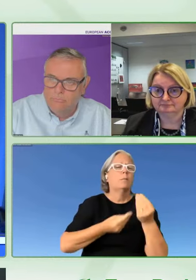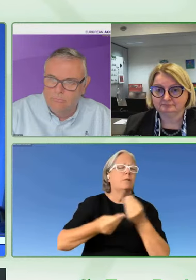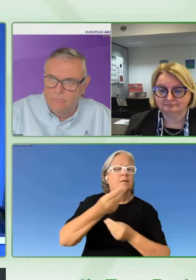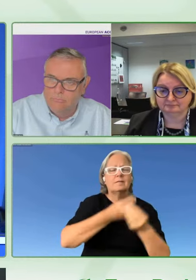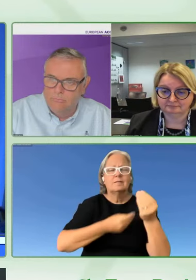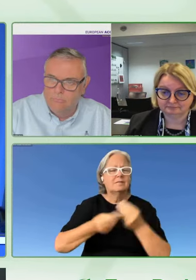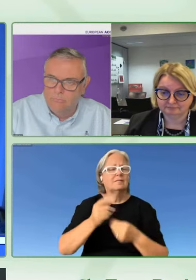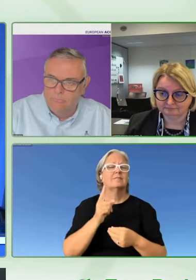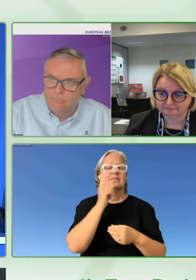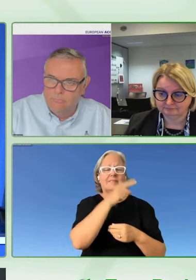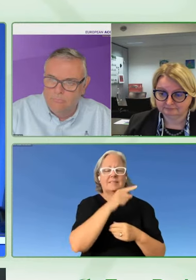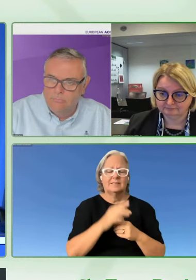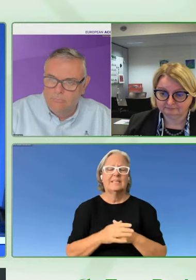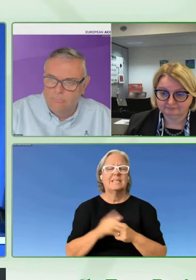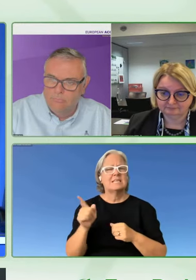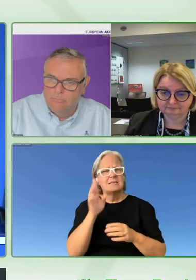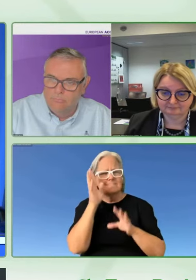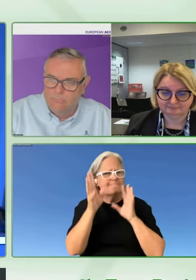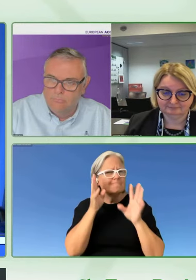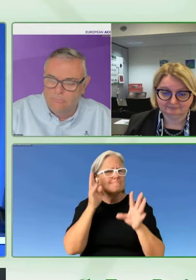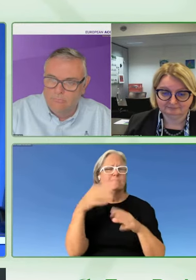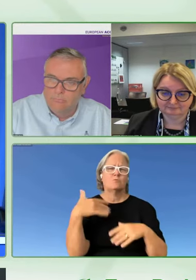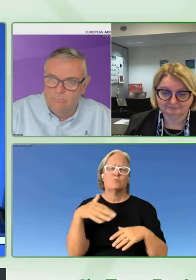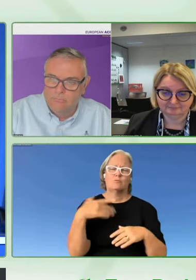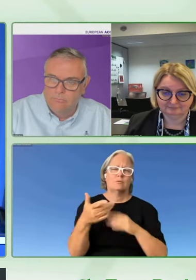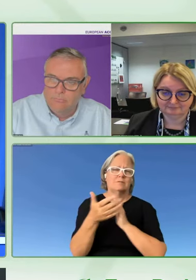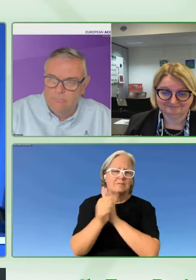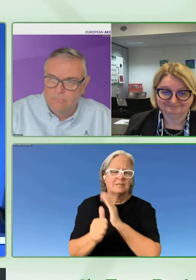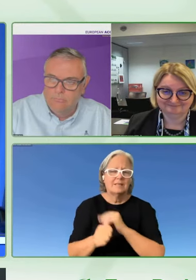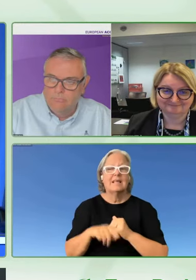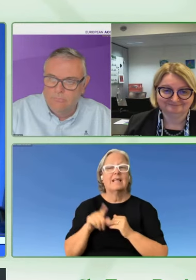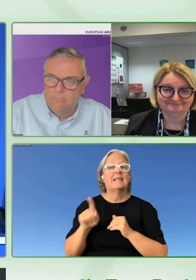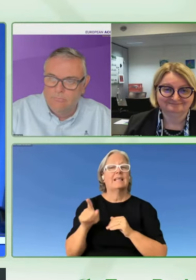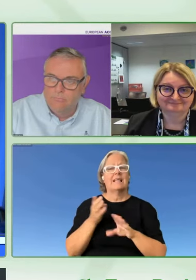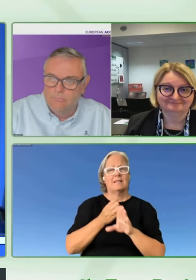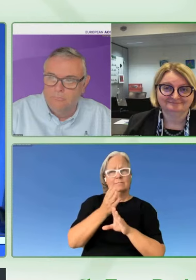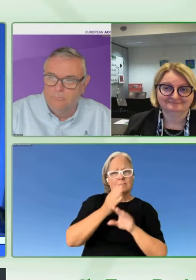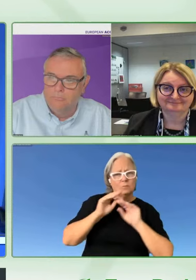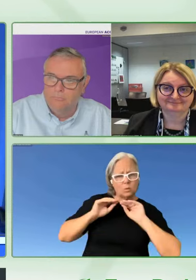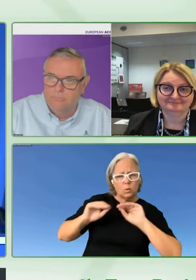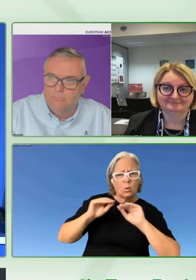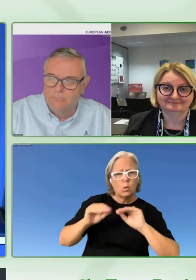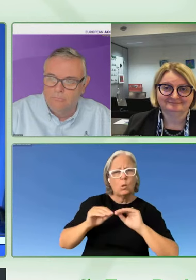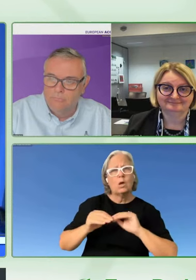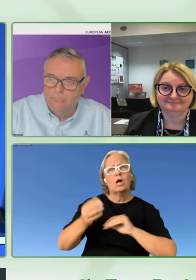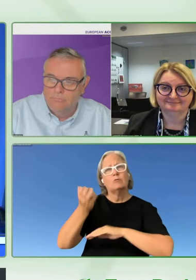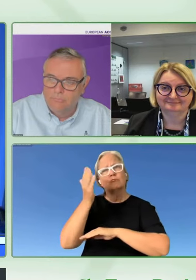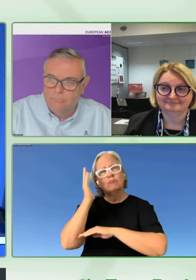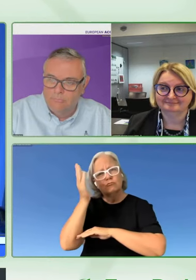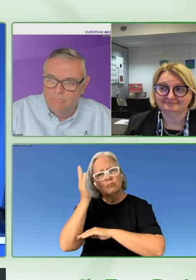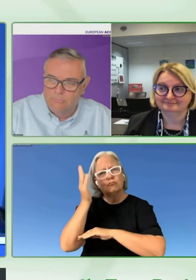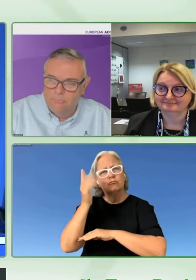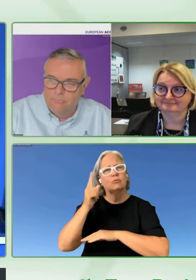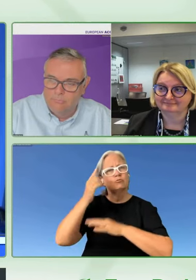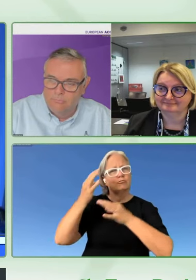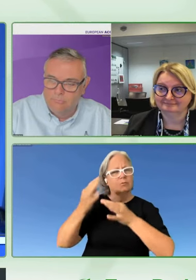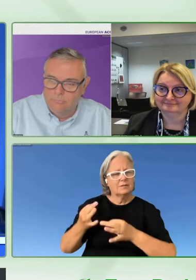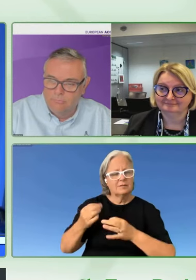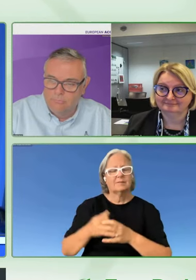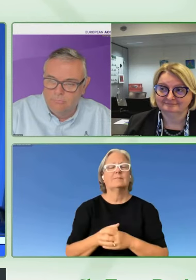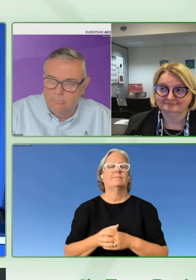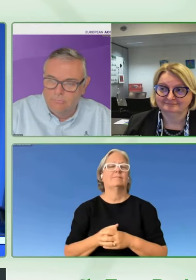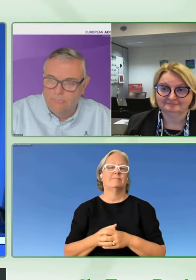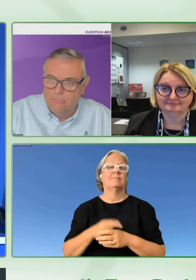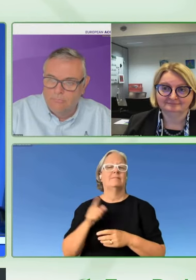innovation. He is also a professional coach, a professor, and speaker. He is currently Vice President of the European Network